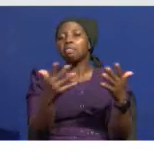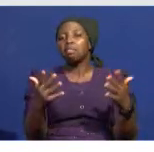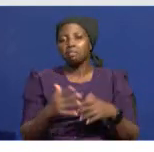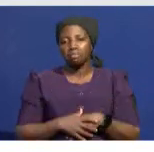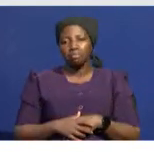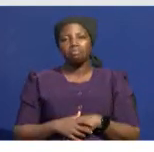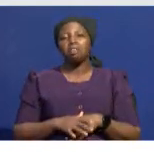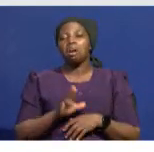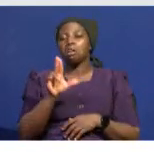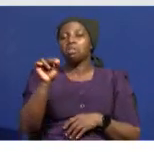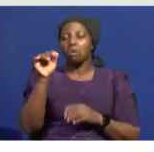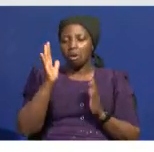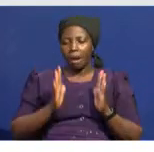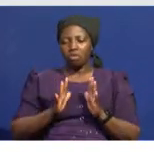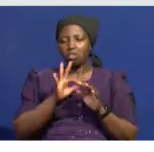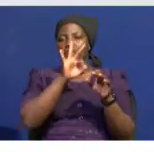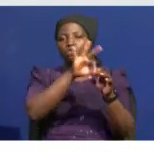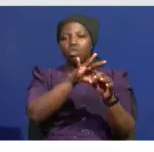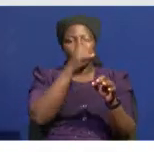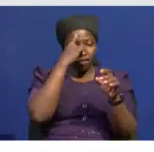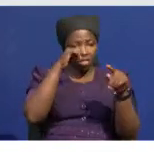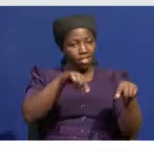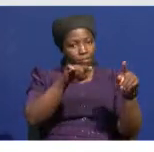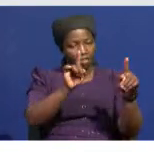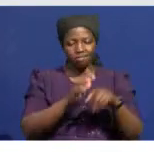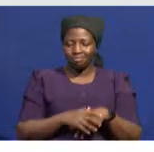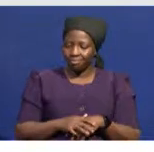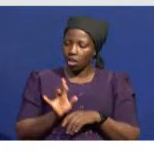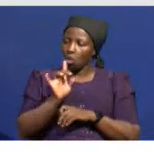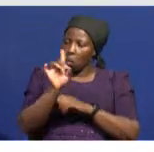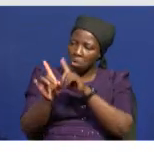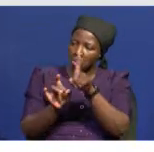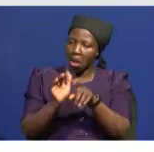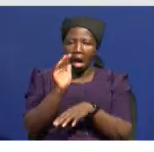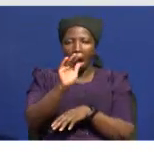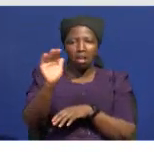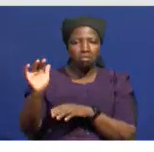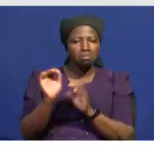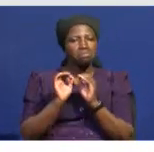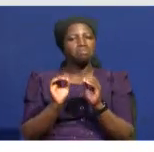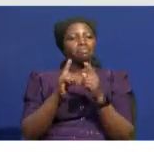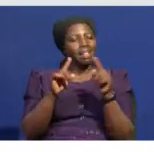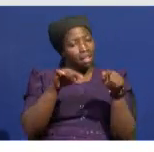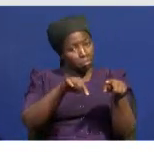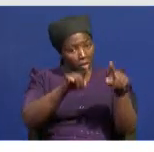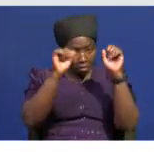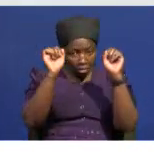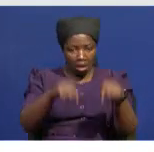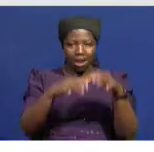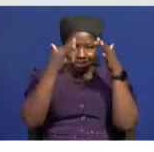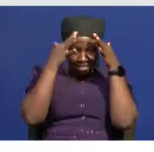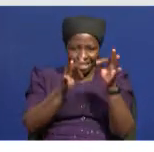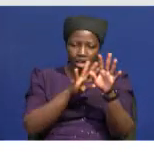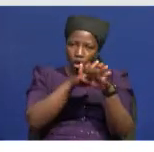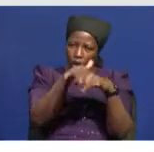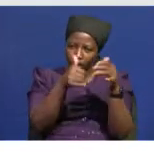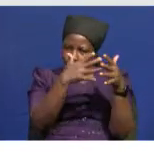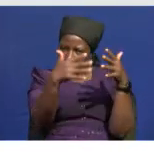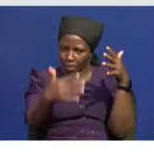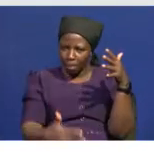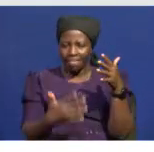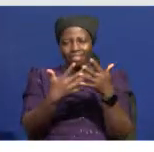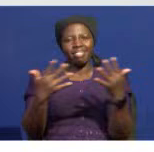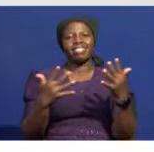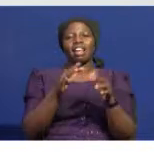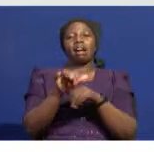Nobody votes for them, nobody asks them any questions, yet they can decide all manner of things about the rest of